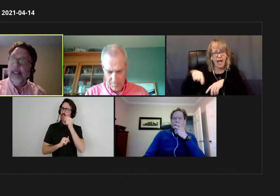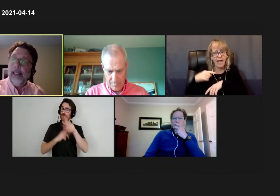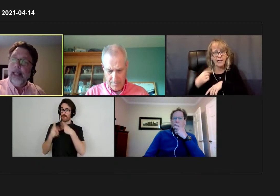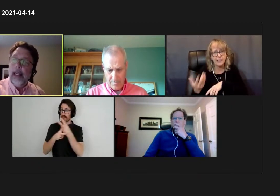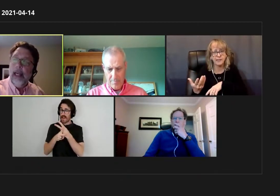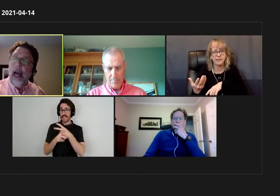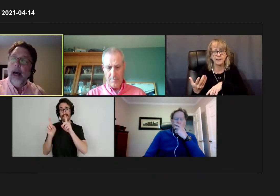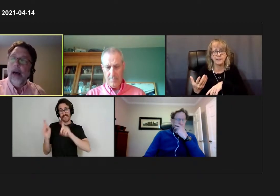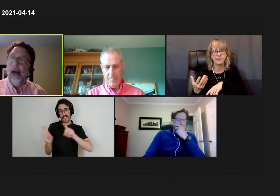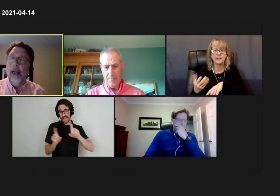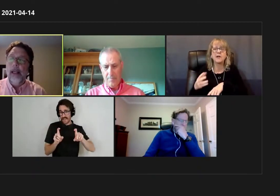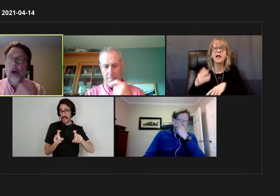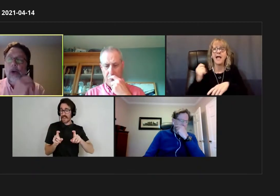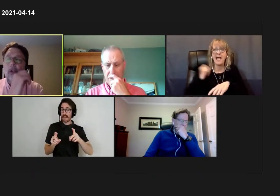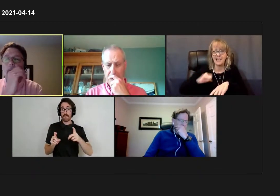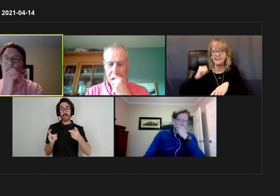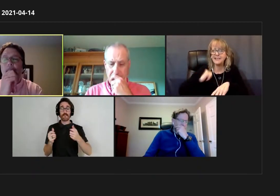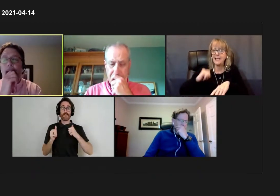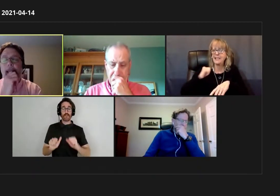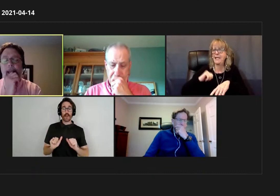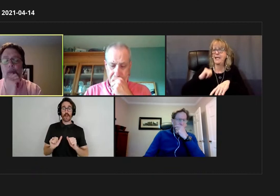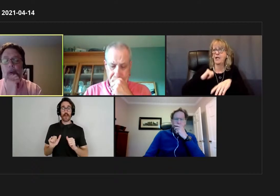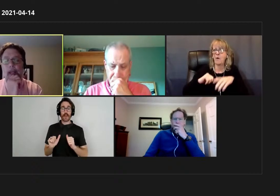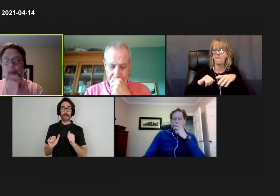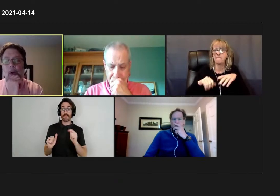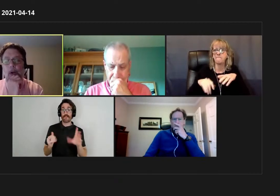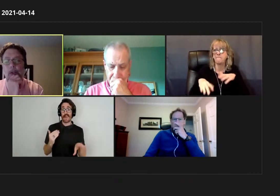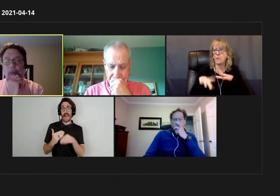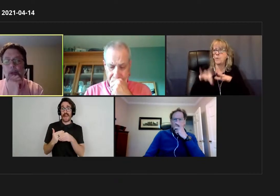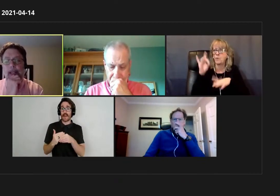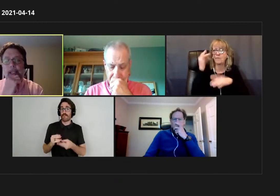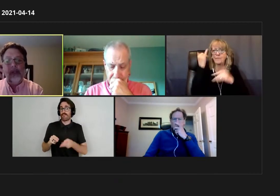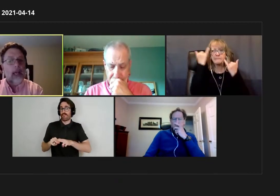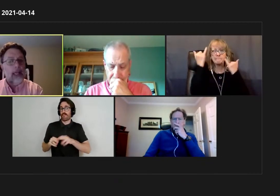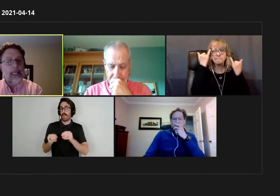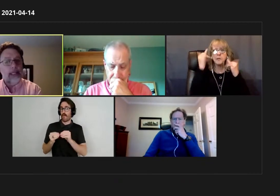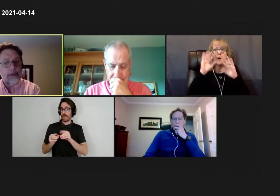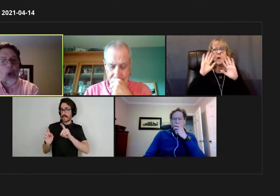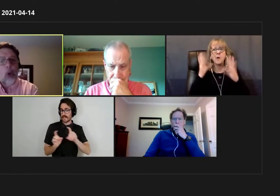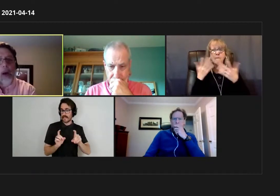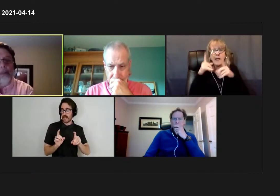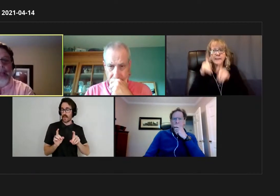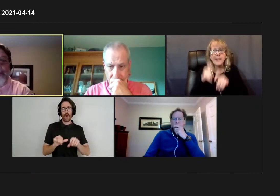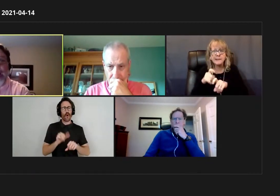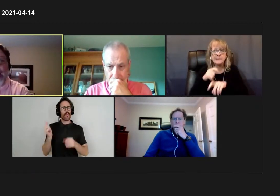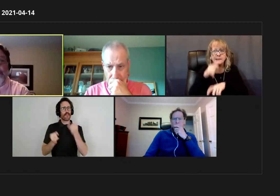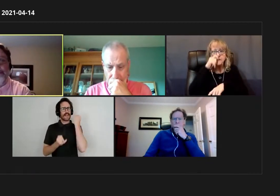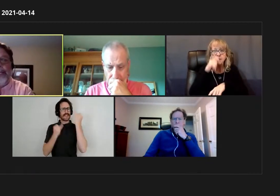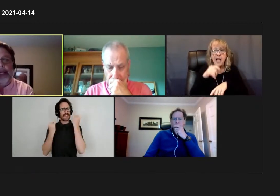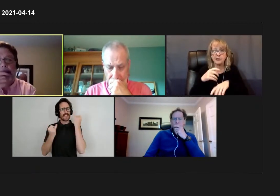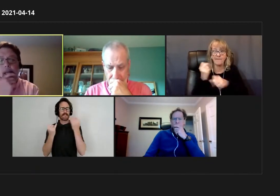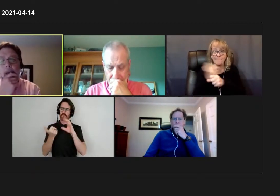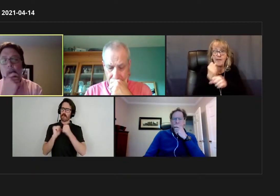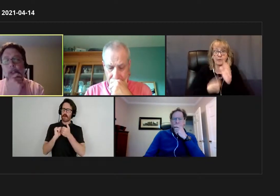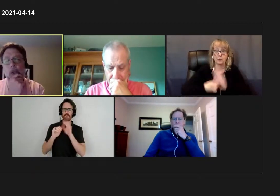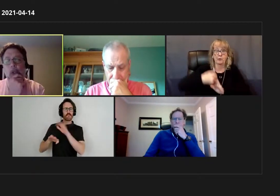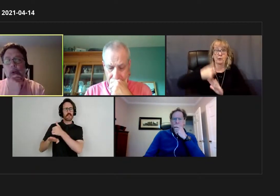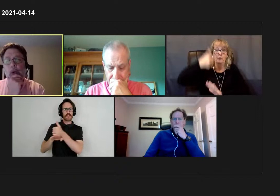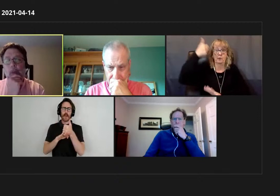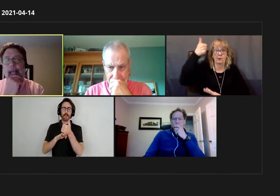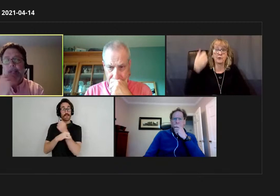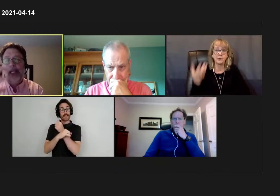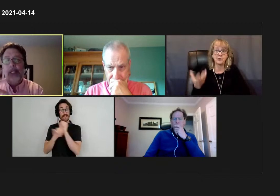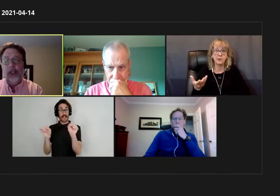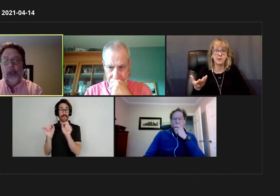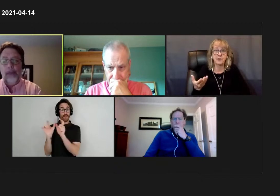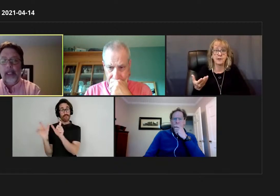to see, in terms of adding, and we're also putting additional ideas of what might we have in place when schools reopen